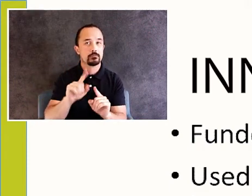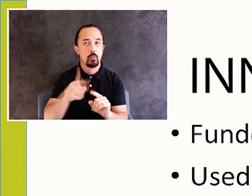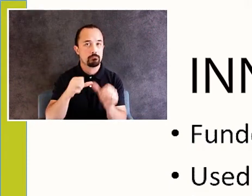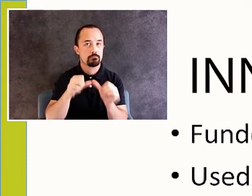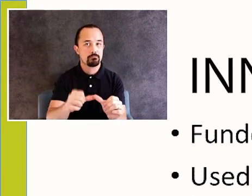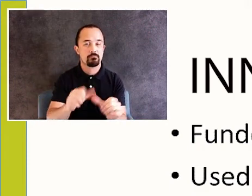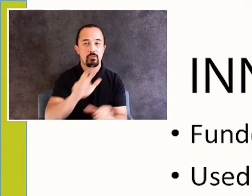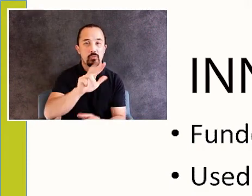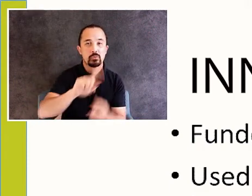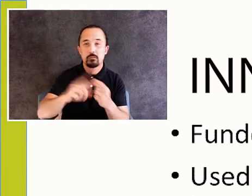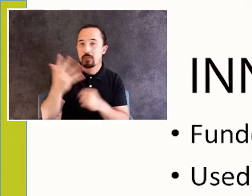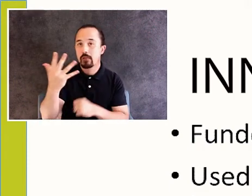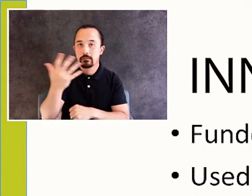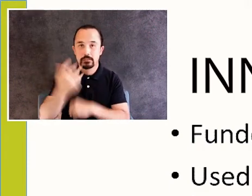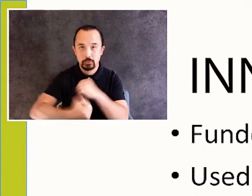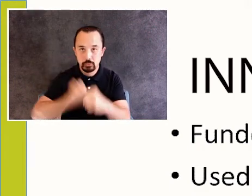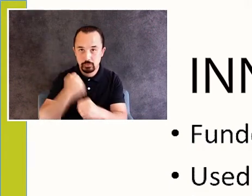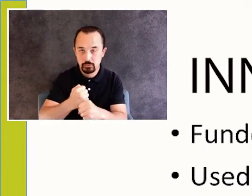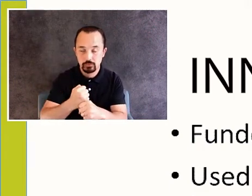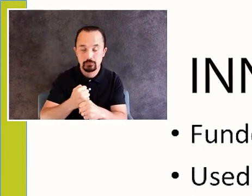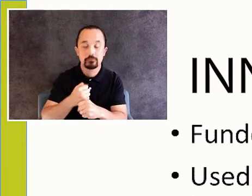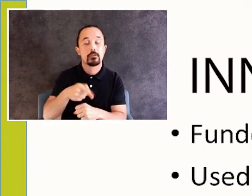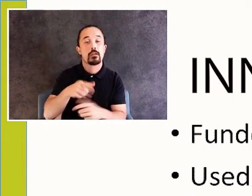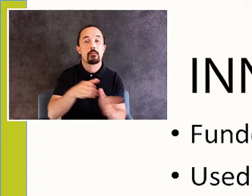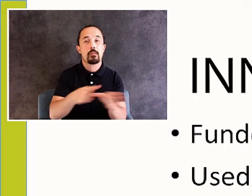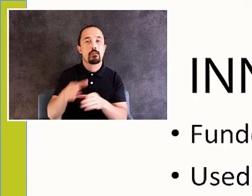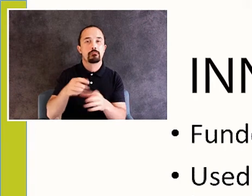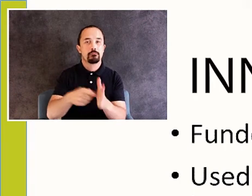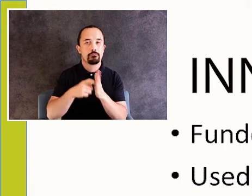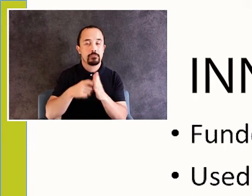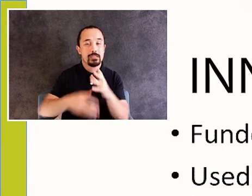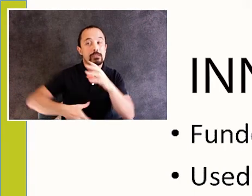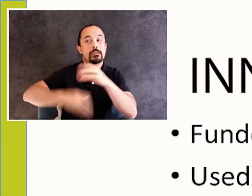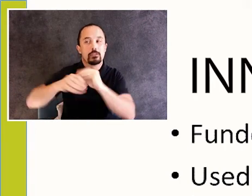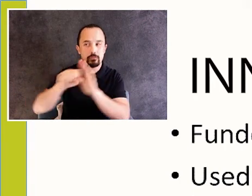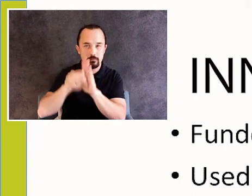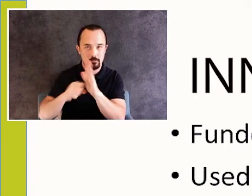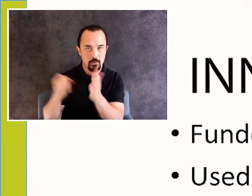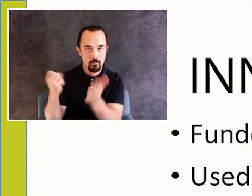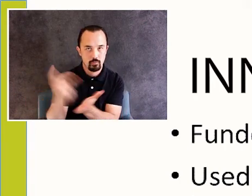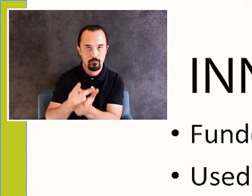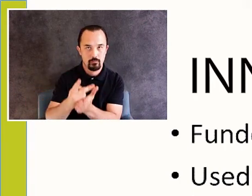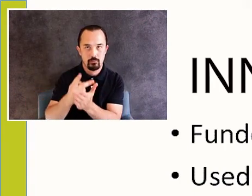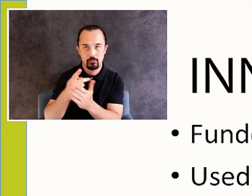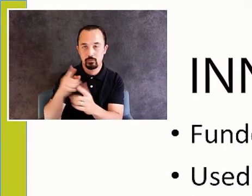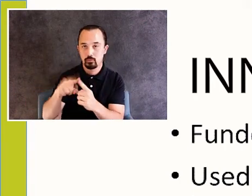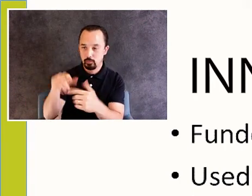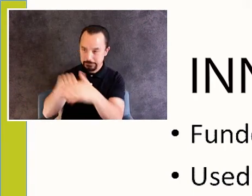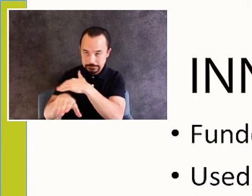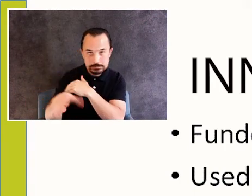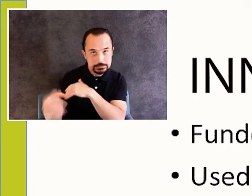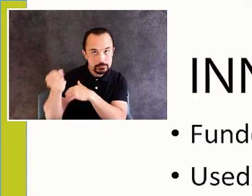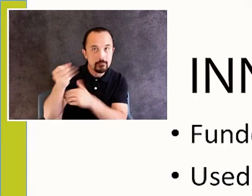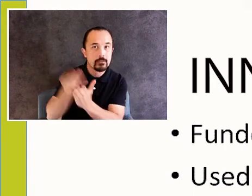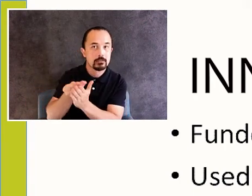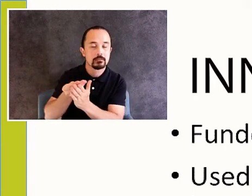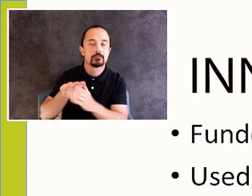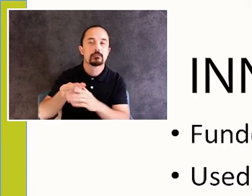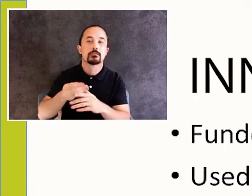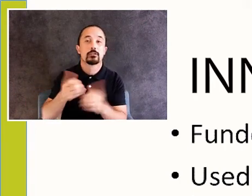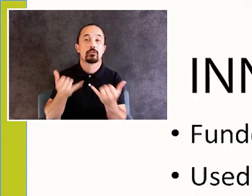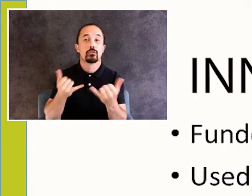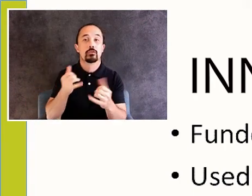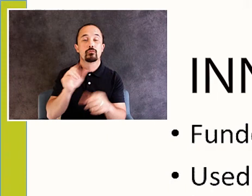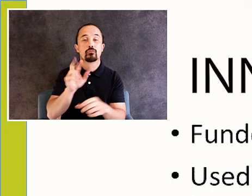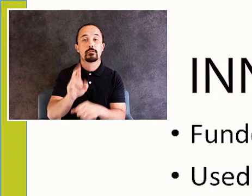5 years. These plans require additional state approval to access the dedicated funds. Our current Riverside work